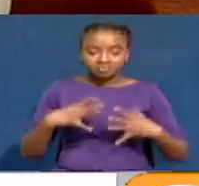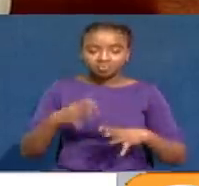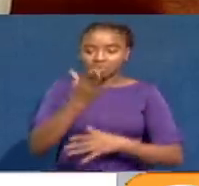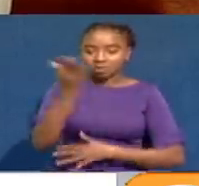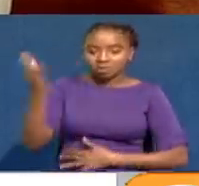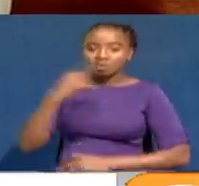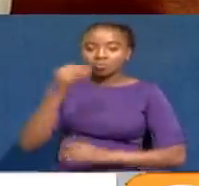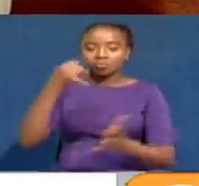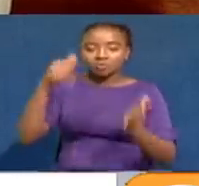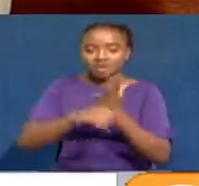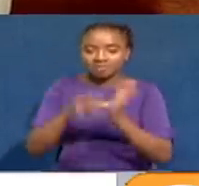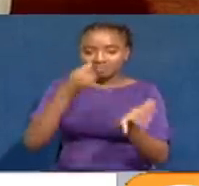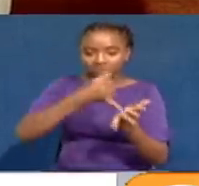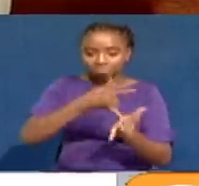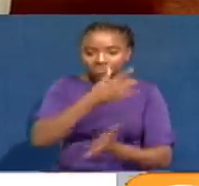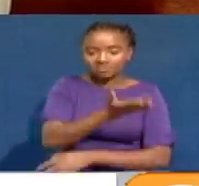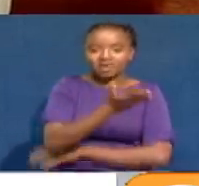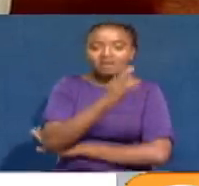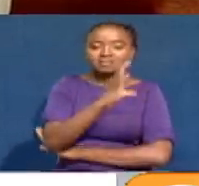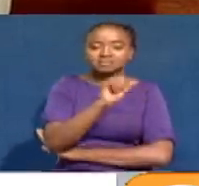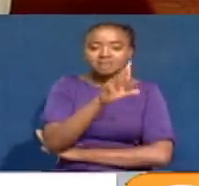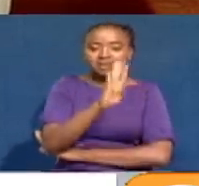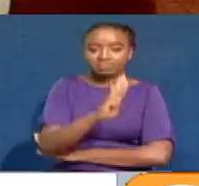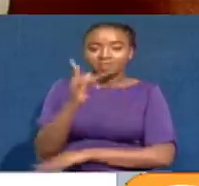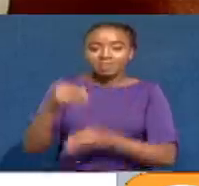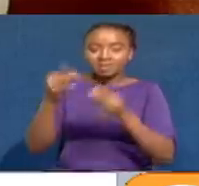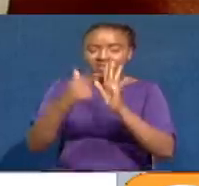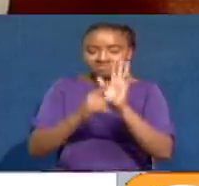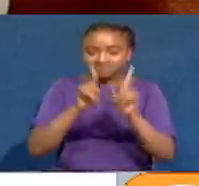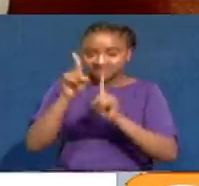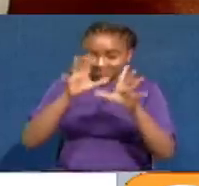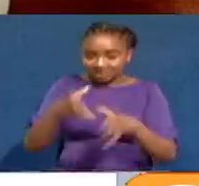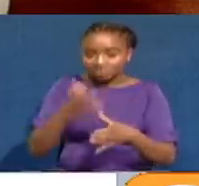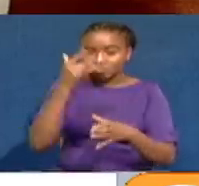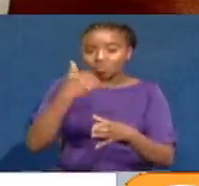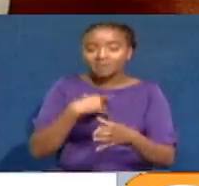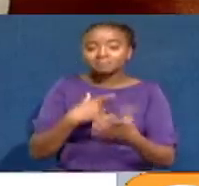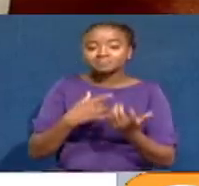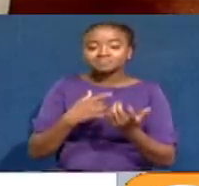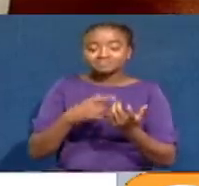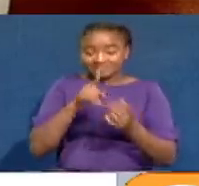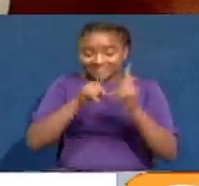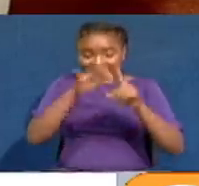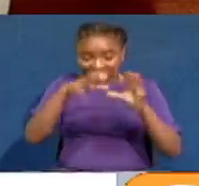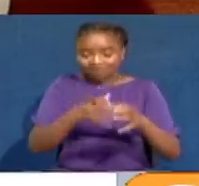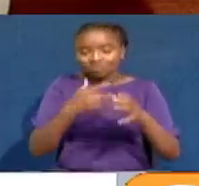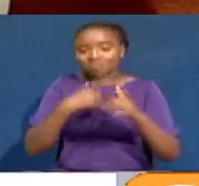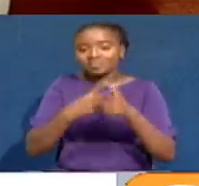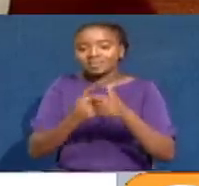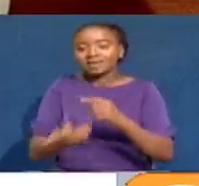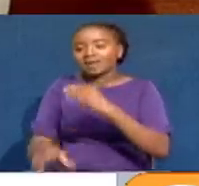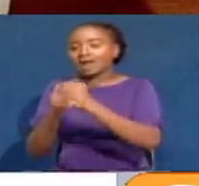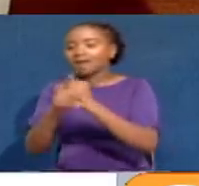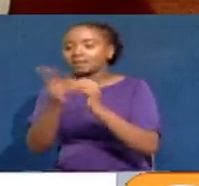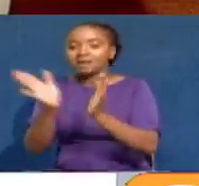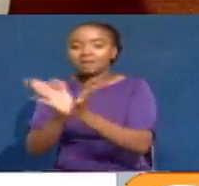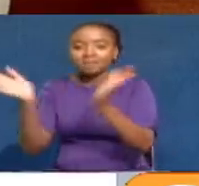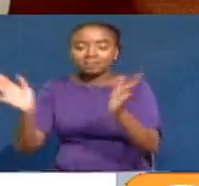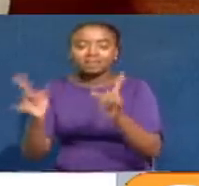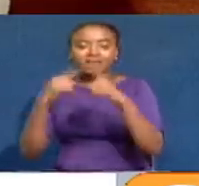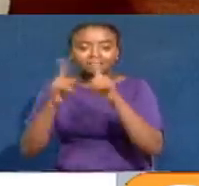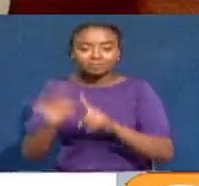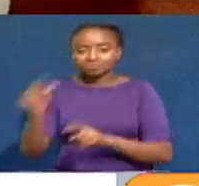14 million Kenyans who are in CRB. I lose Safaricom because we own Safaricom as a public. It owns. The public, the government